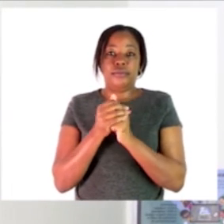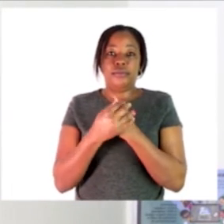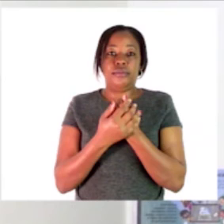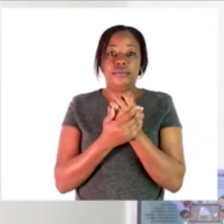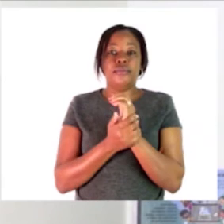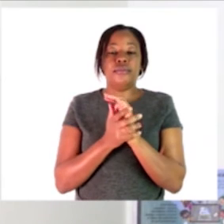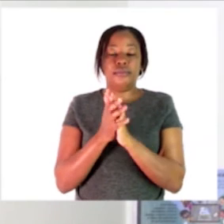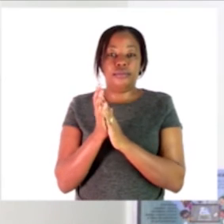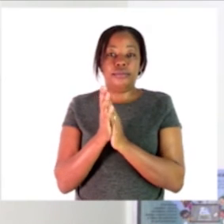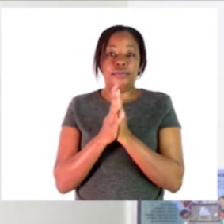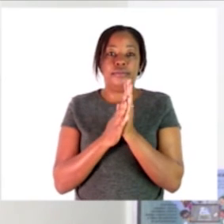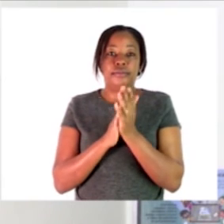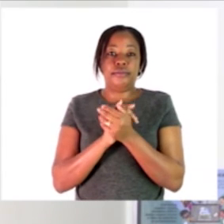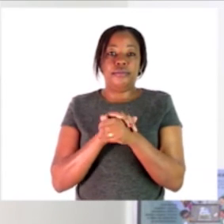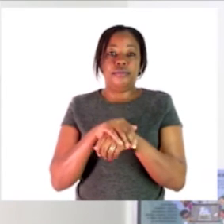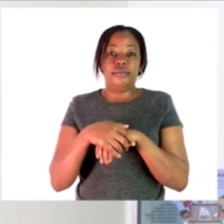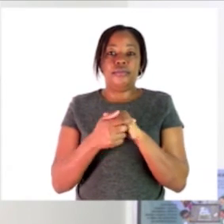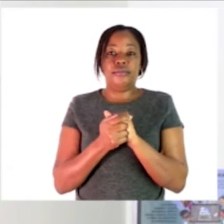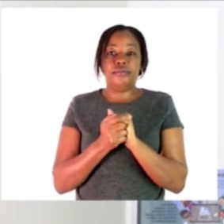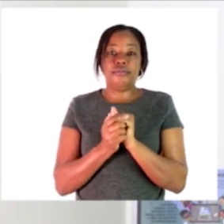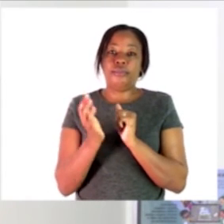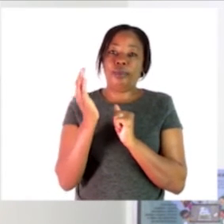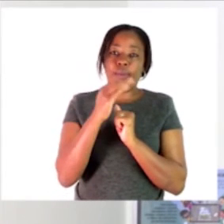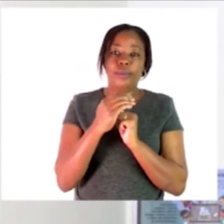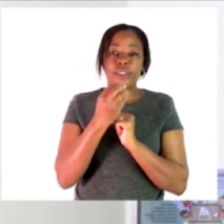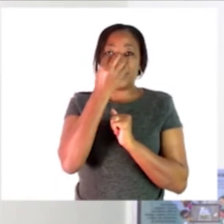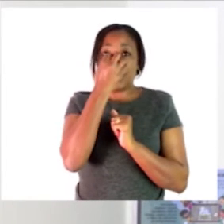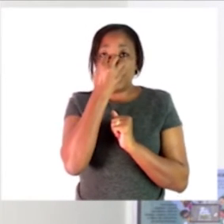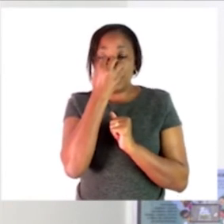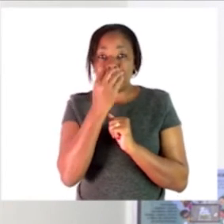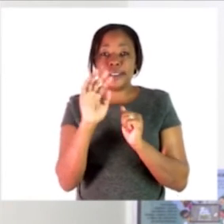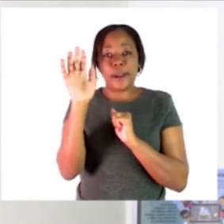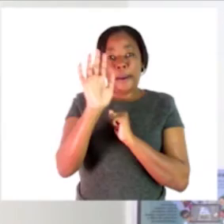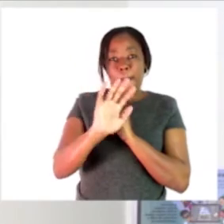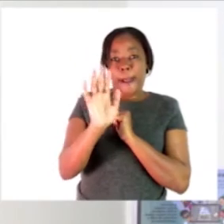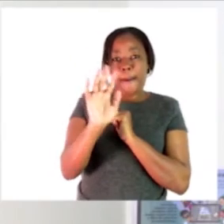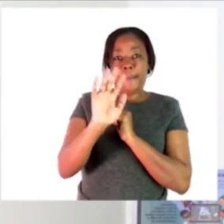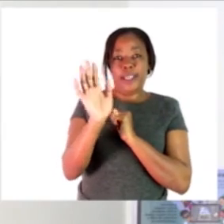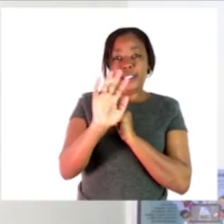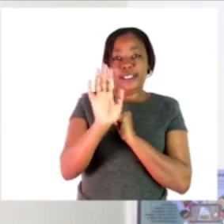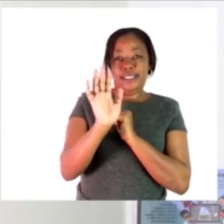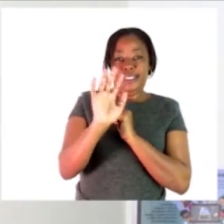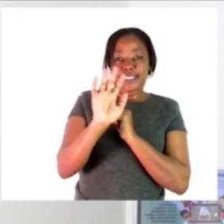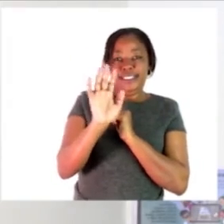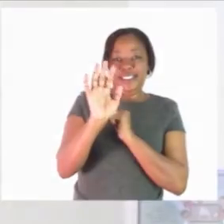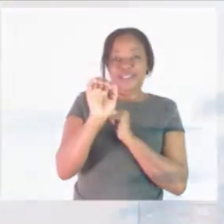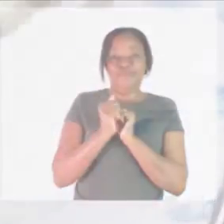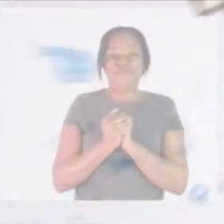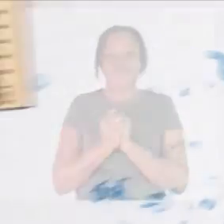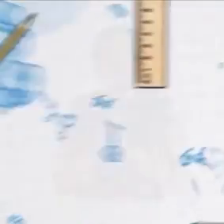are germ-free. Let's call upon our friend Zoshi to say goodbye. Goodbye,